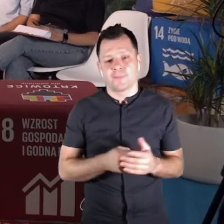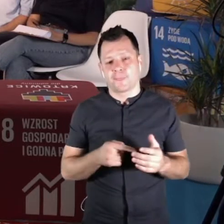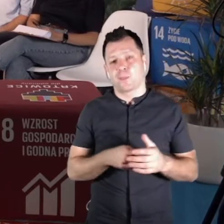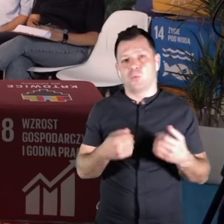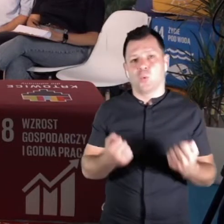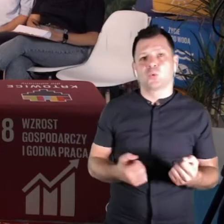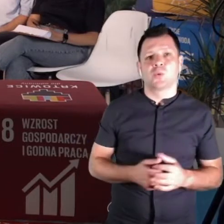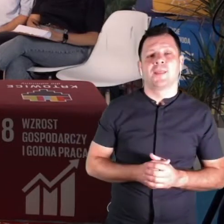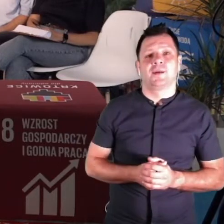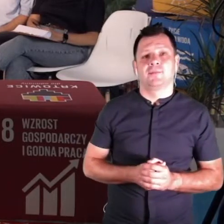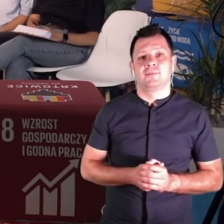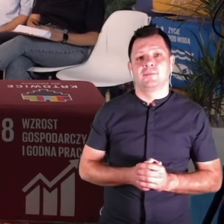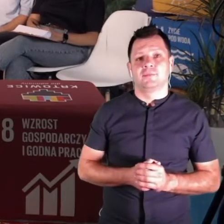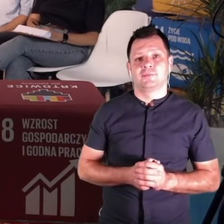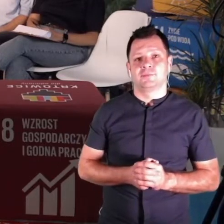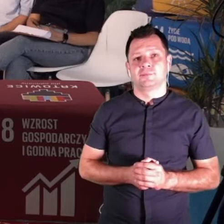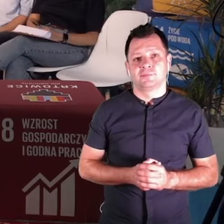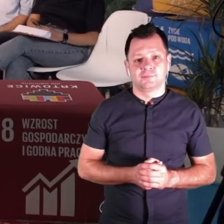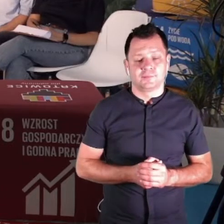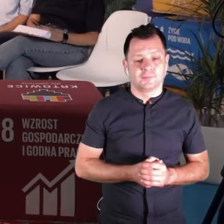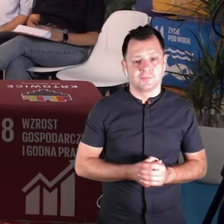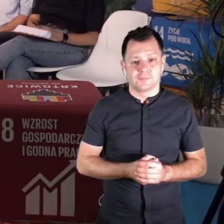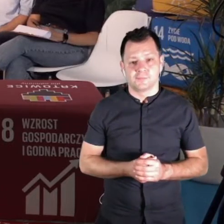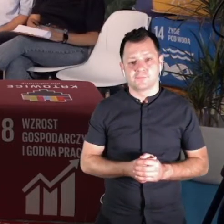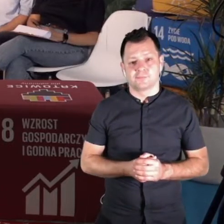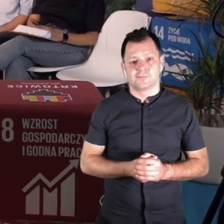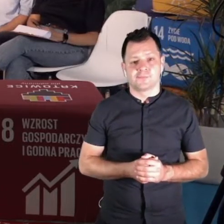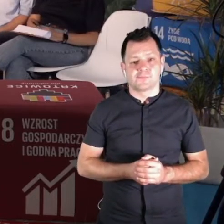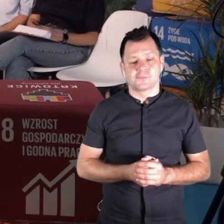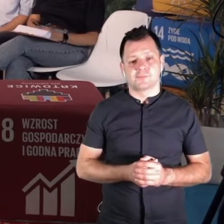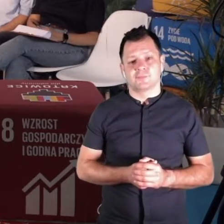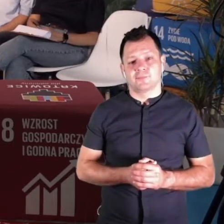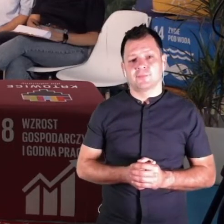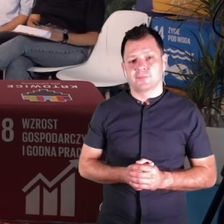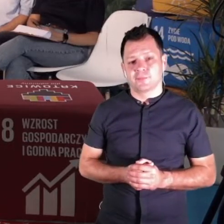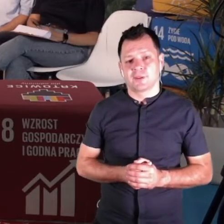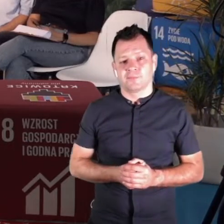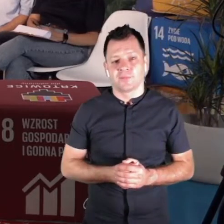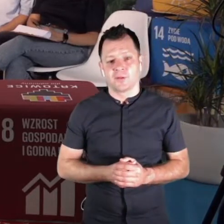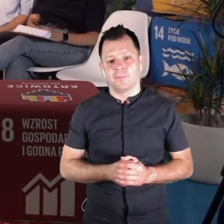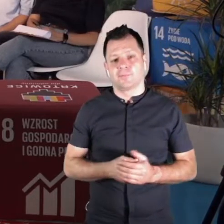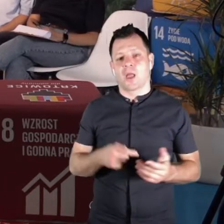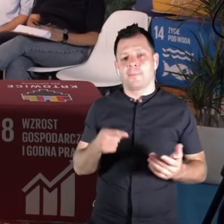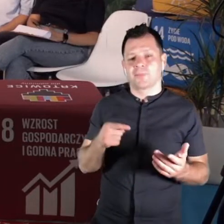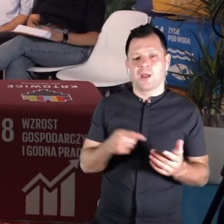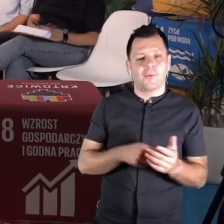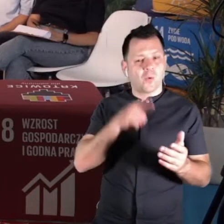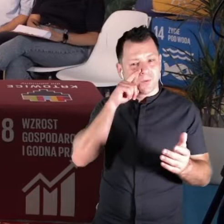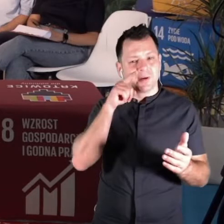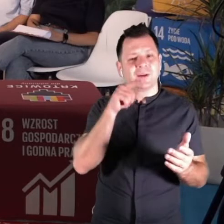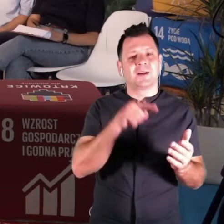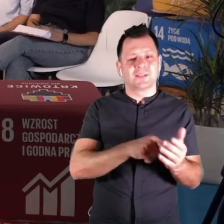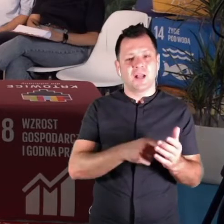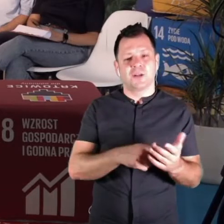this really hard situation. And the second one is a part of a bigger European food trials project. It calls Food